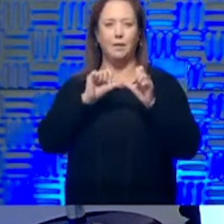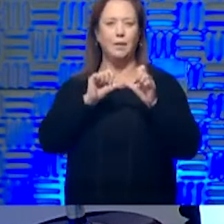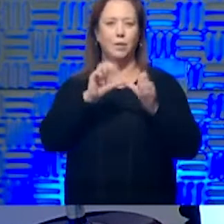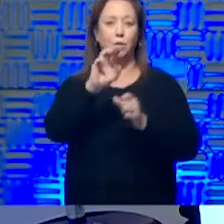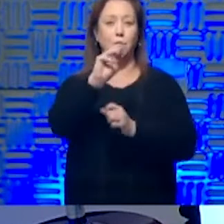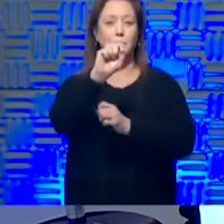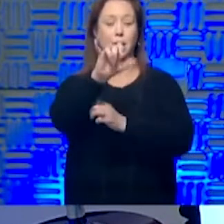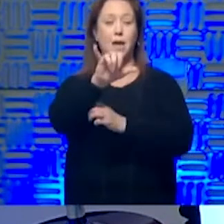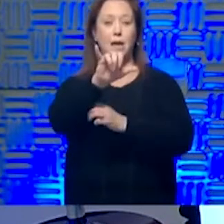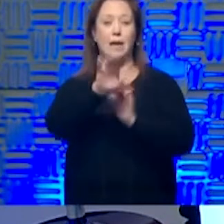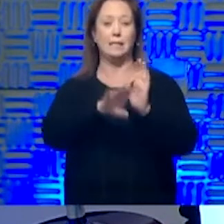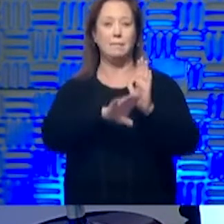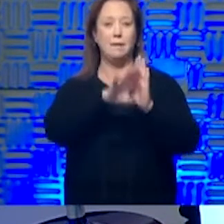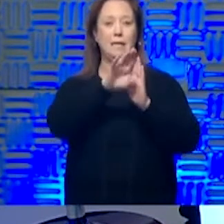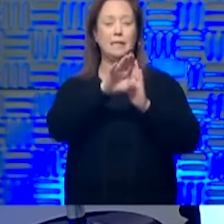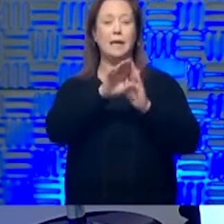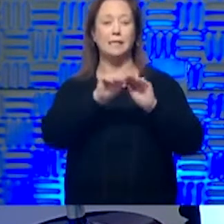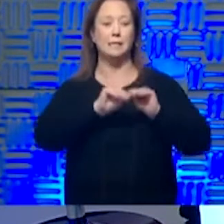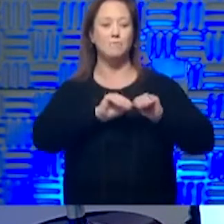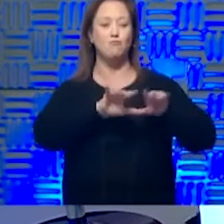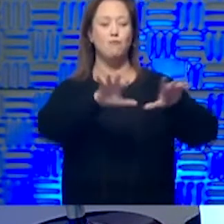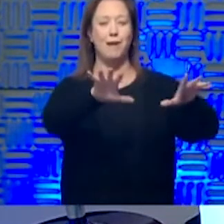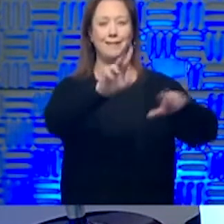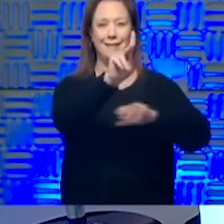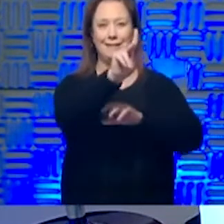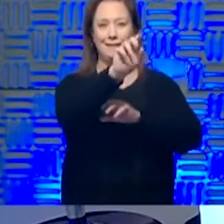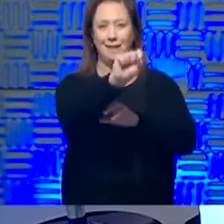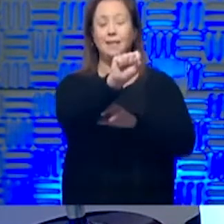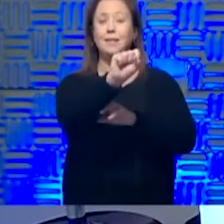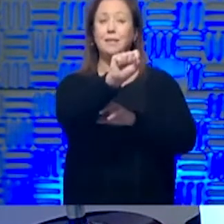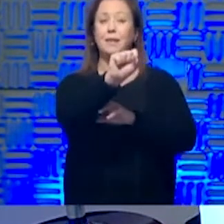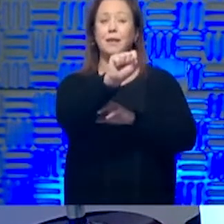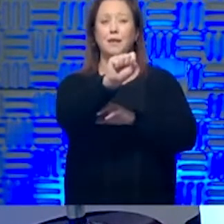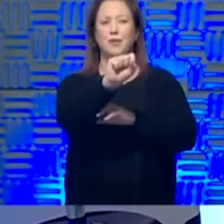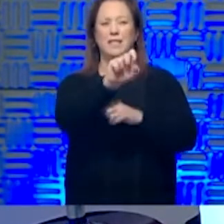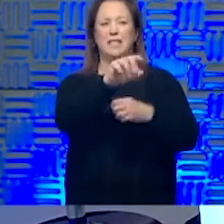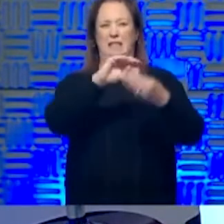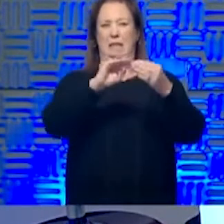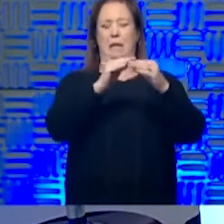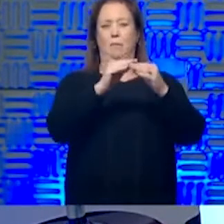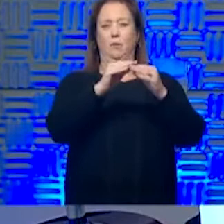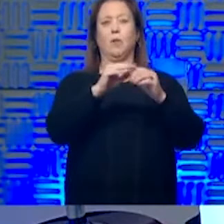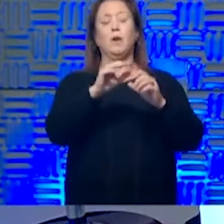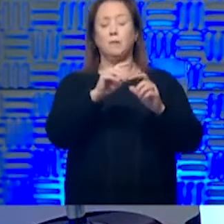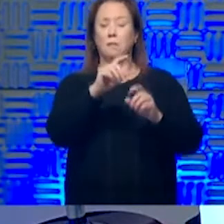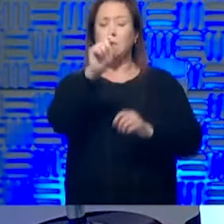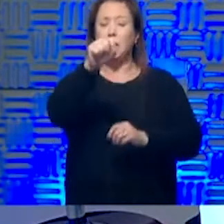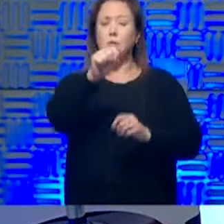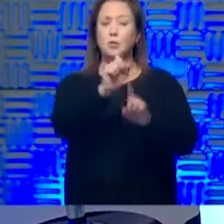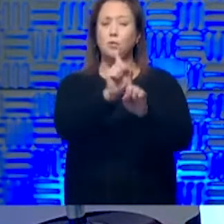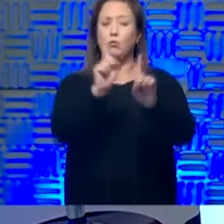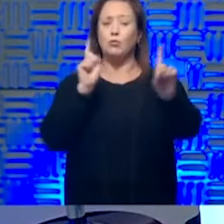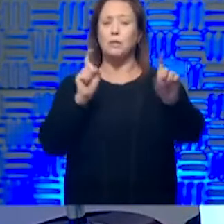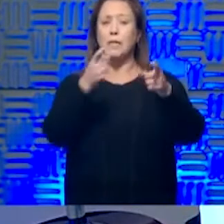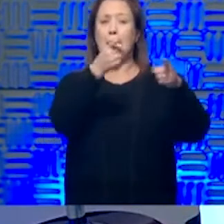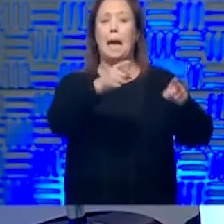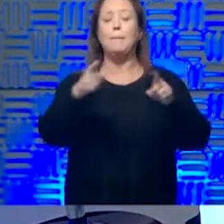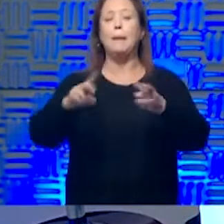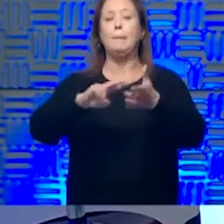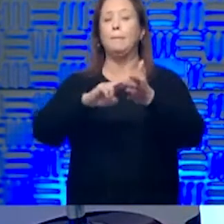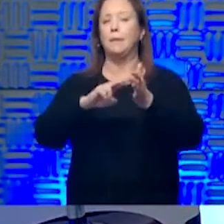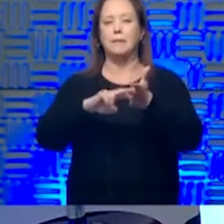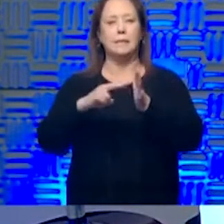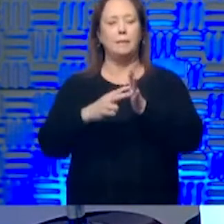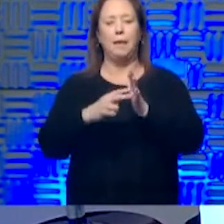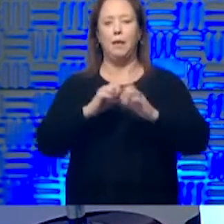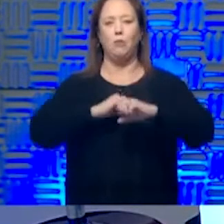the peaks as it moves across Kansas, in part because just based upon density, there's already a lot of social distancing, but it doesn't mean you're